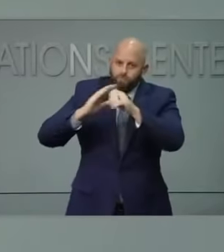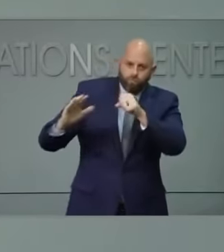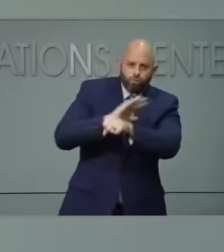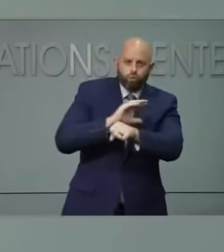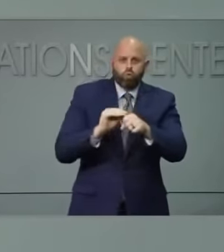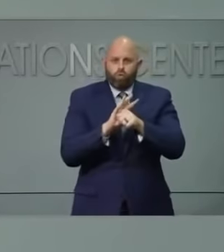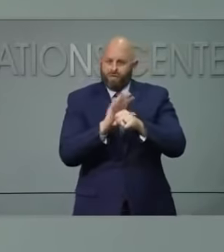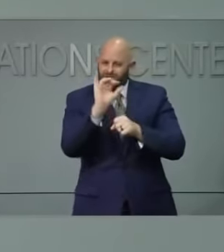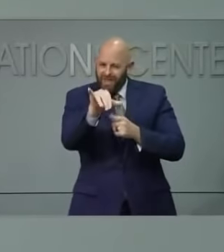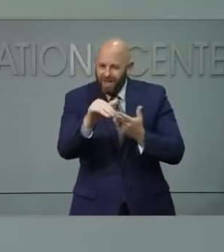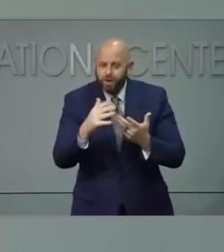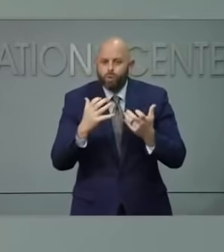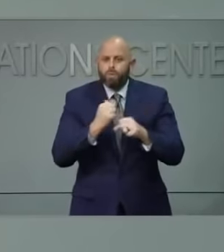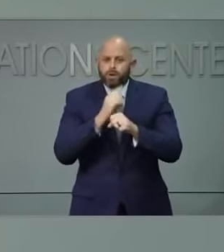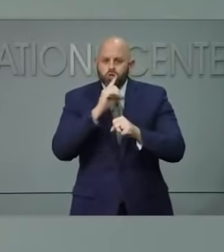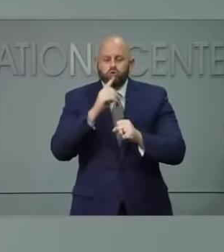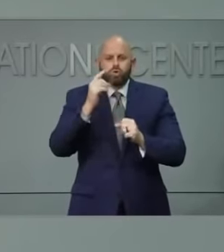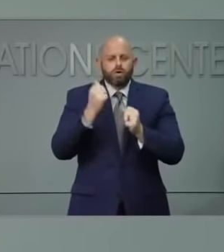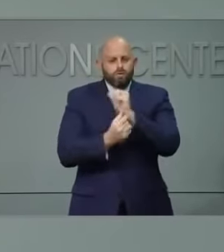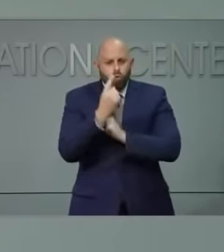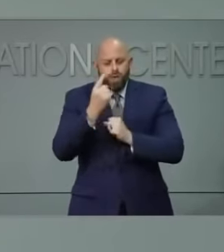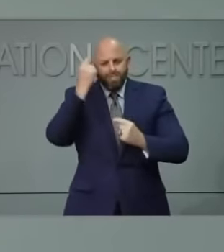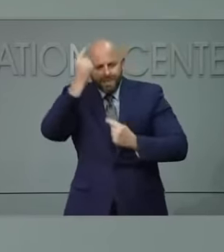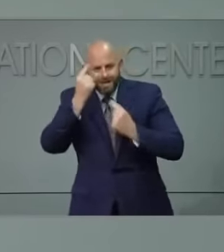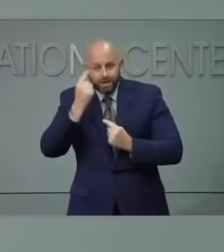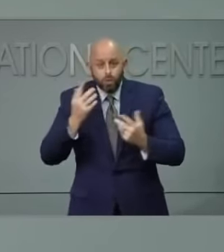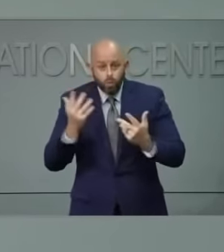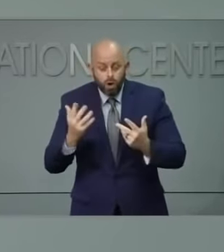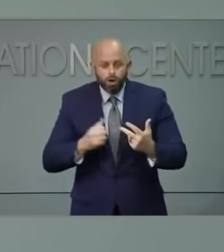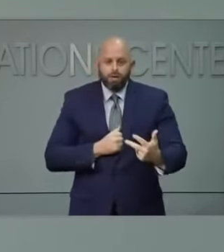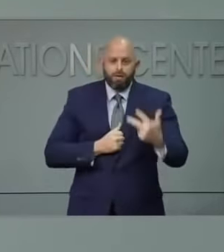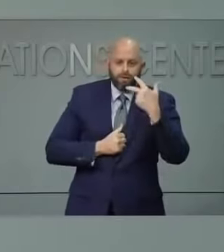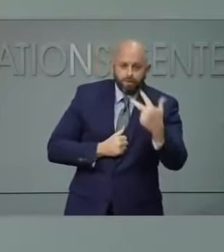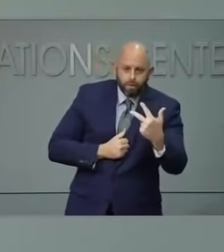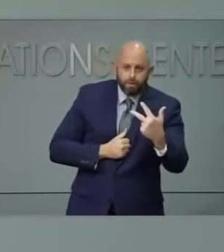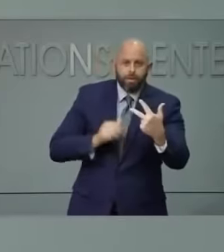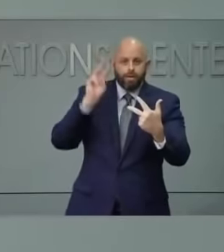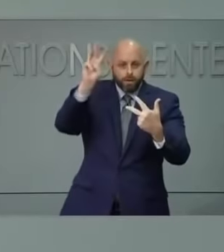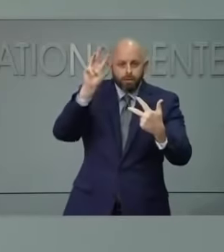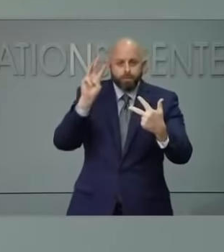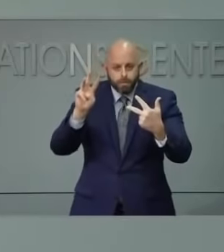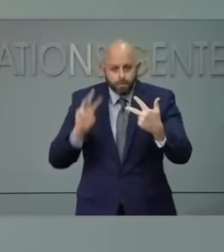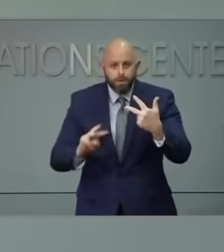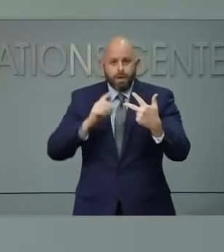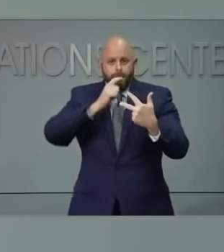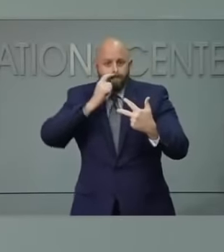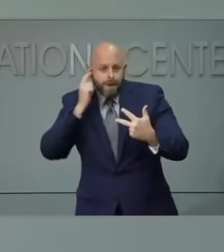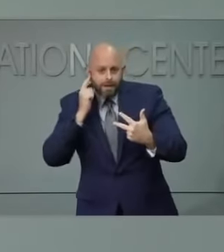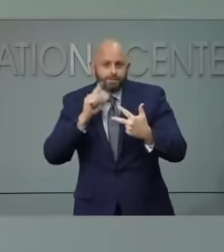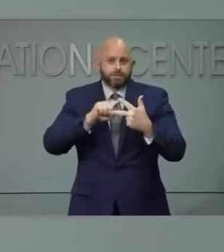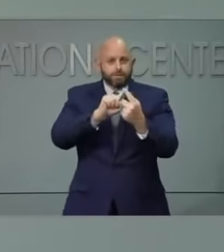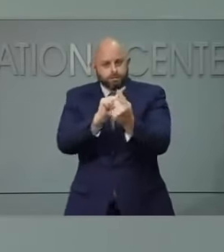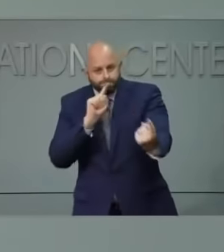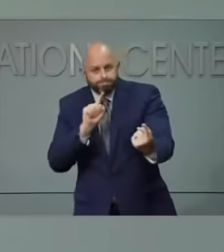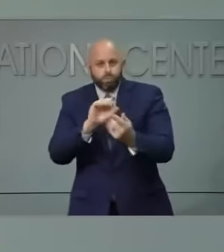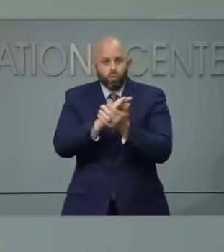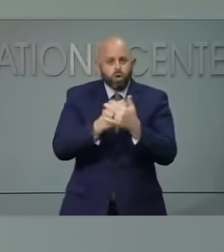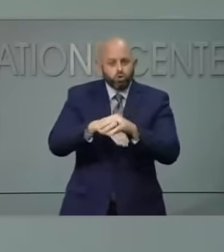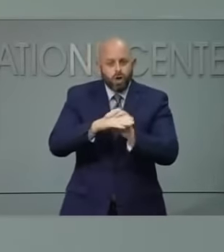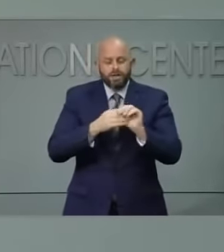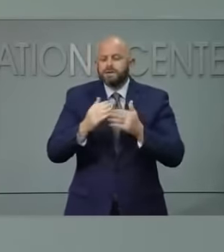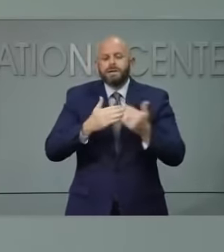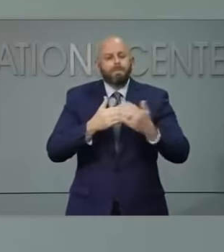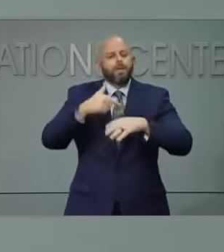to make sure that they're thinking about wearing a mask, waiting 6 feet apart, and washing their hands all the time, no matter what time of day it is. Thanks.